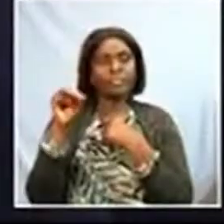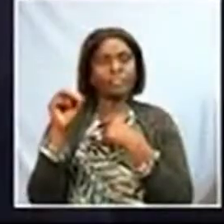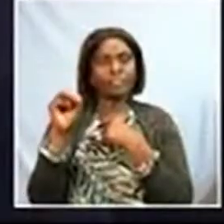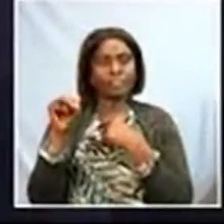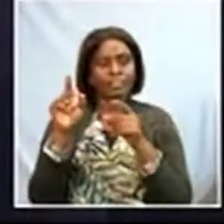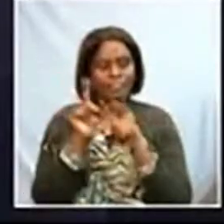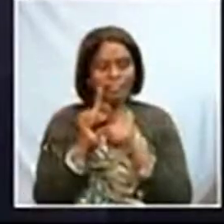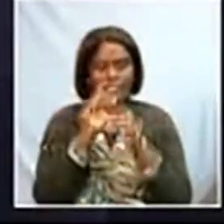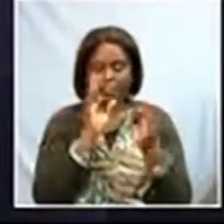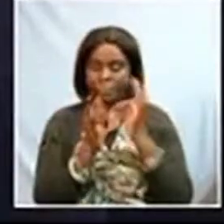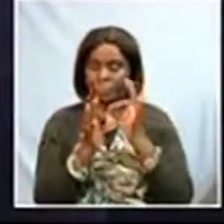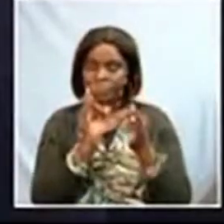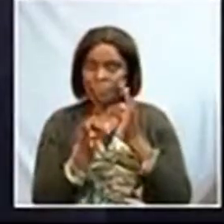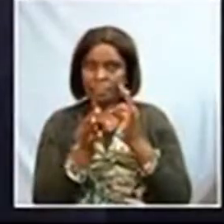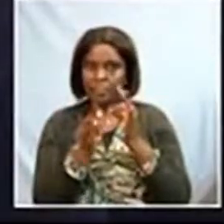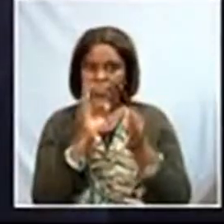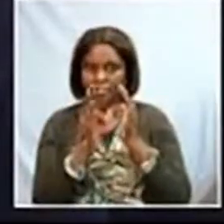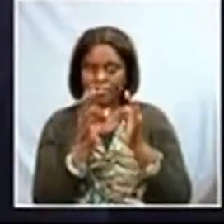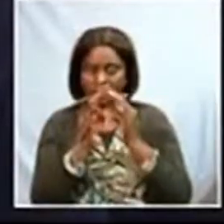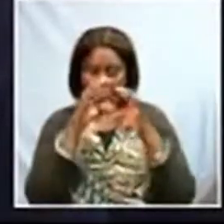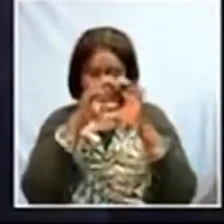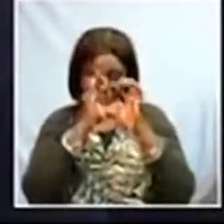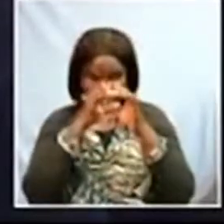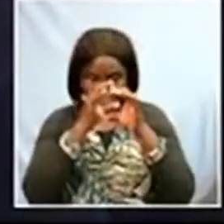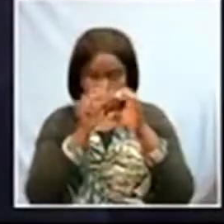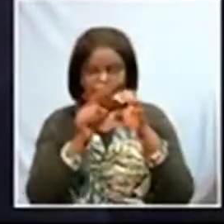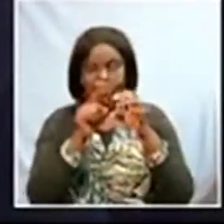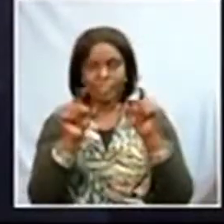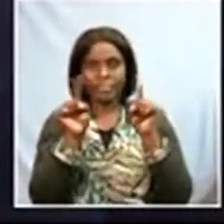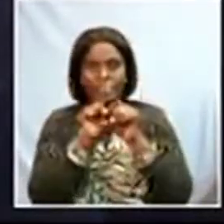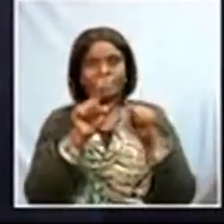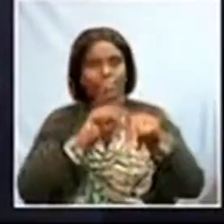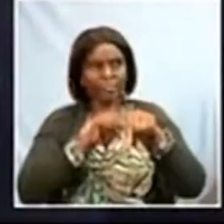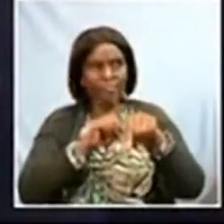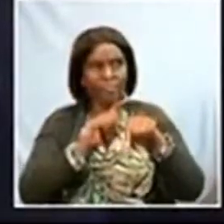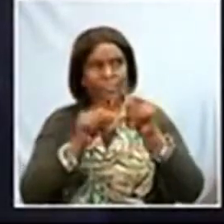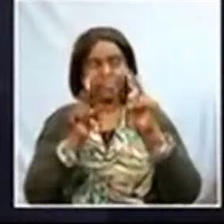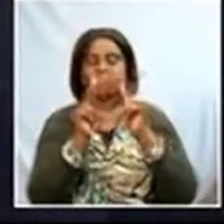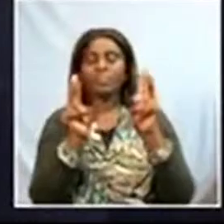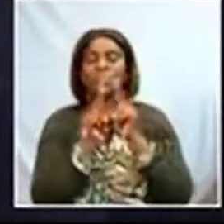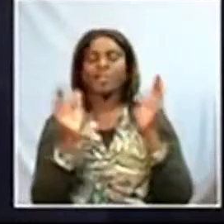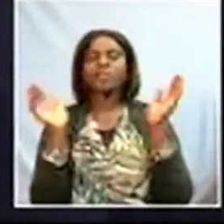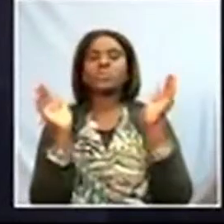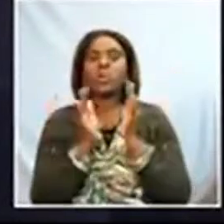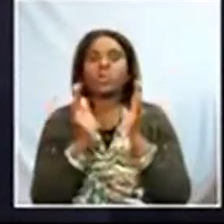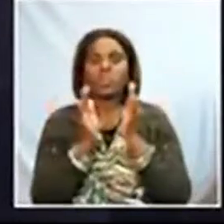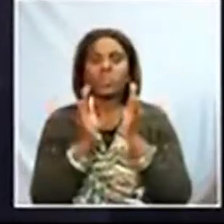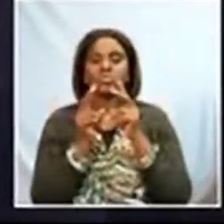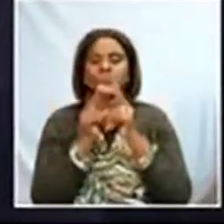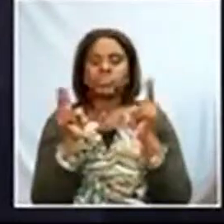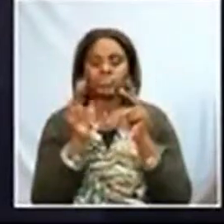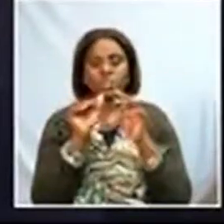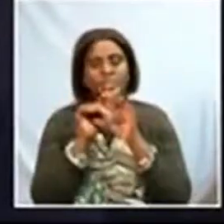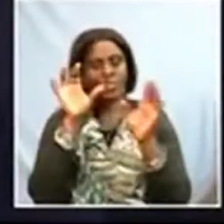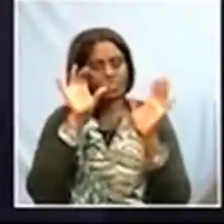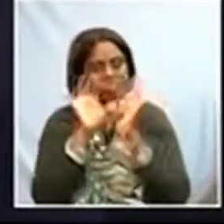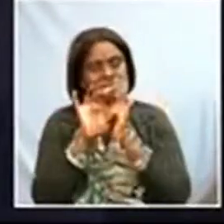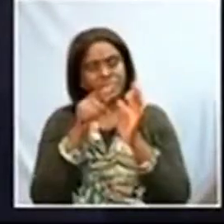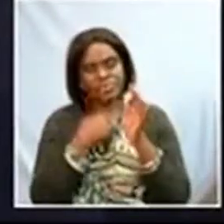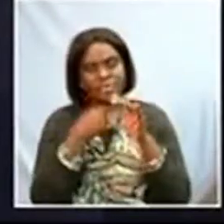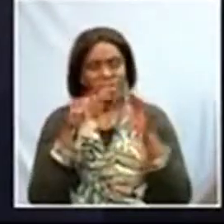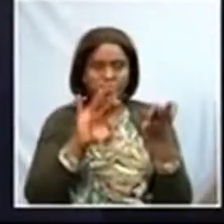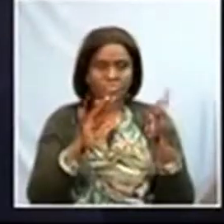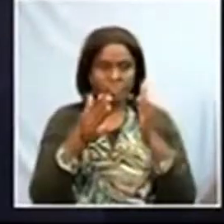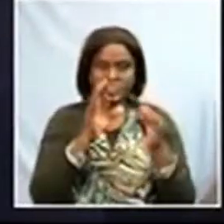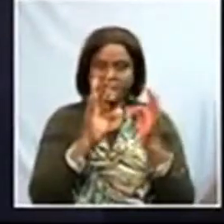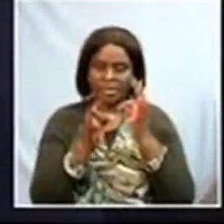and if the screens are quite tiny, they're very small. So on a picture, I doubt if they